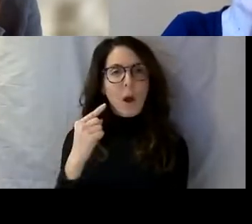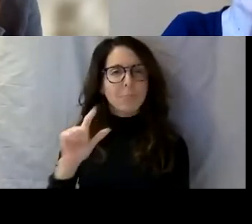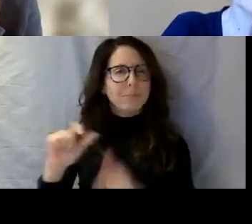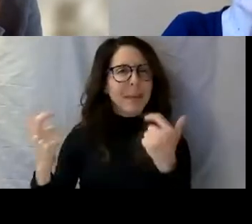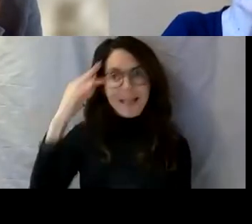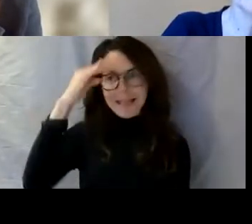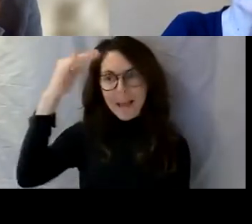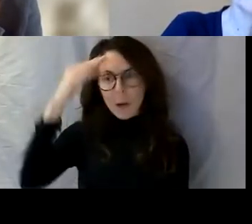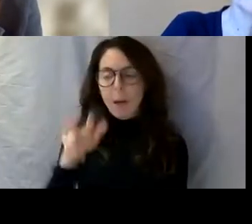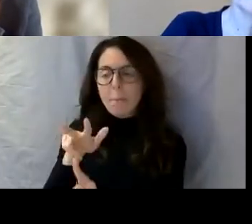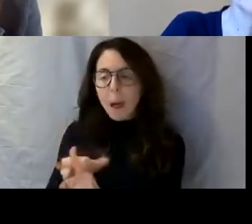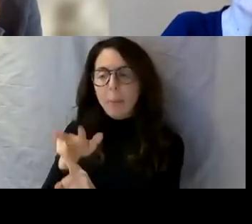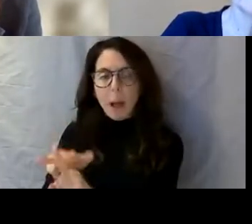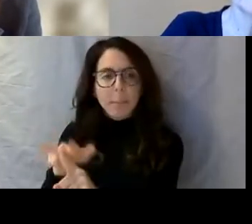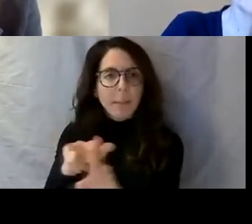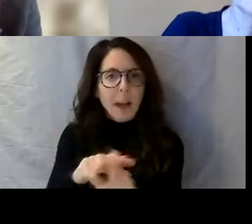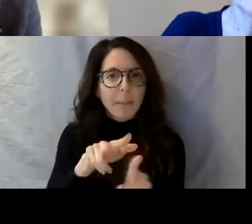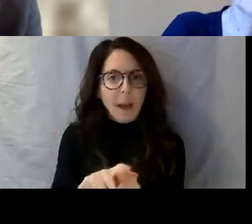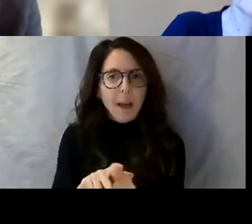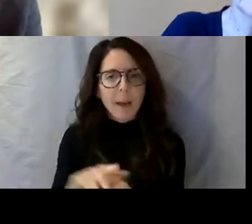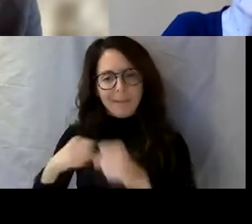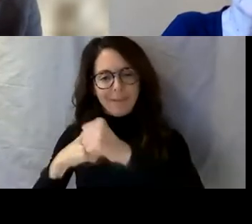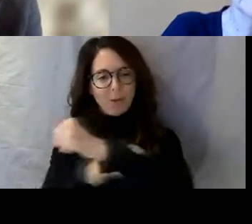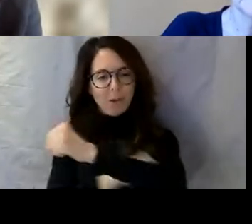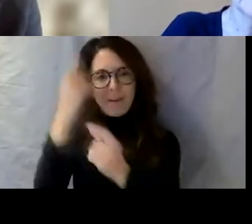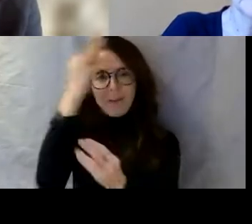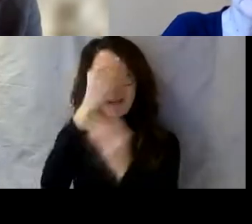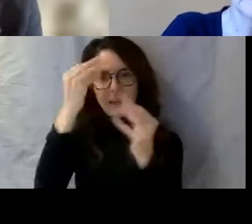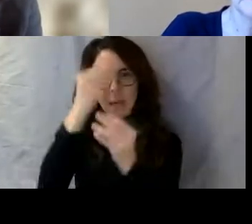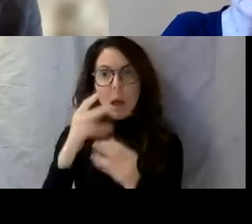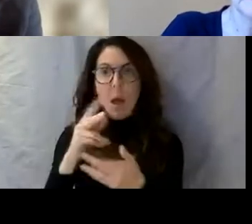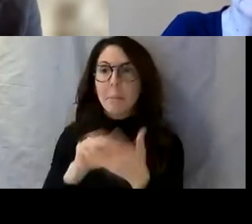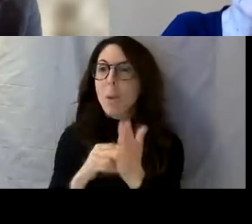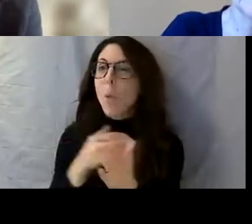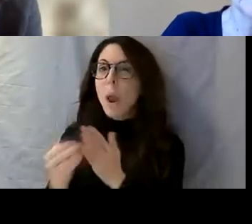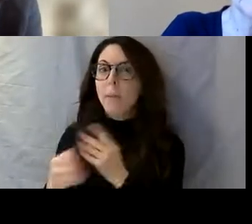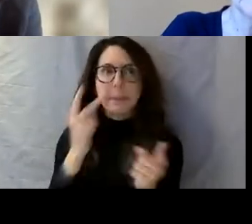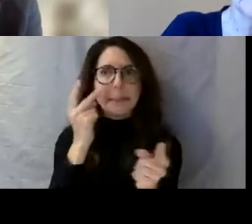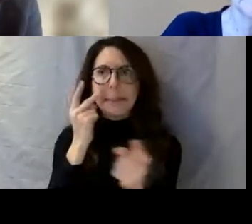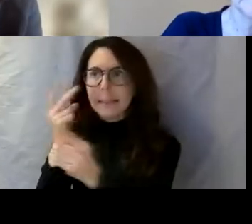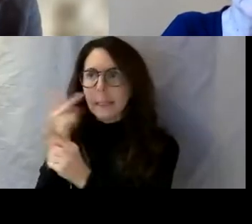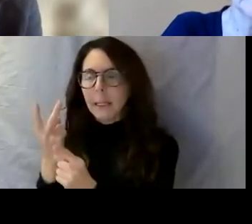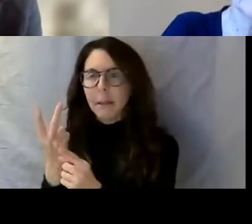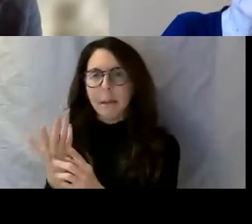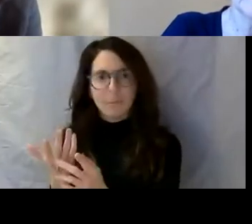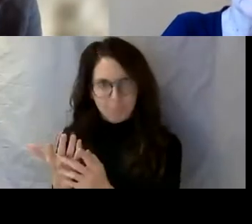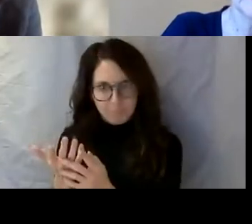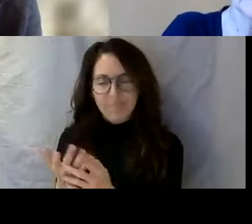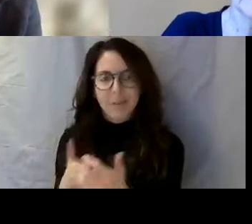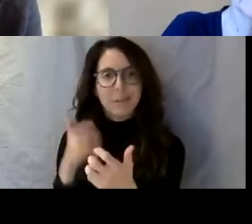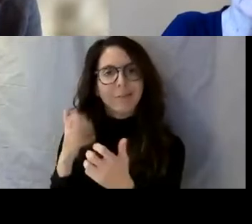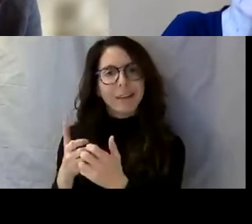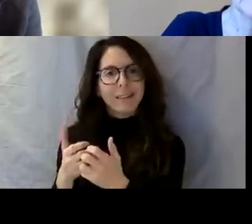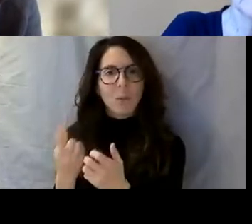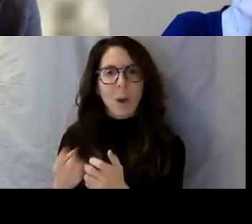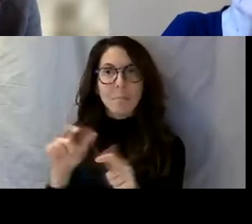extend into many domains. It's what shapes their thinking. Everything has to fit into this sort of one grand idea. And foxes,